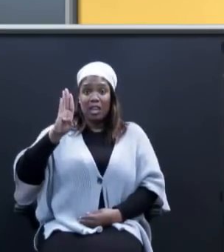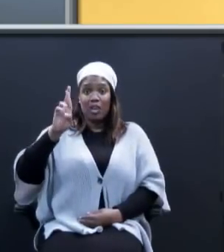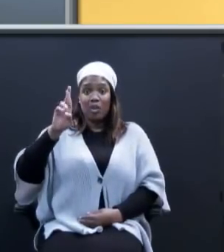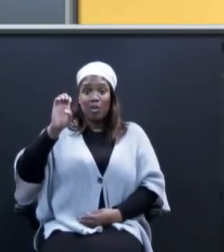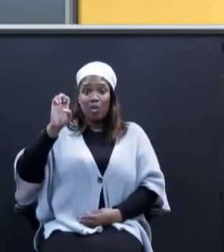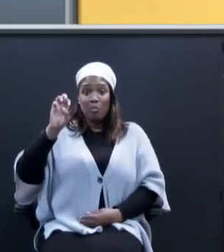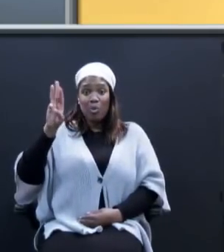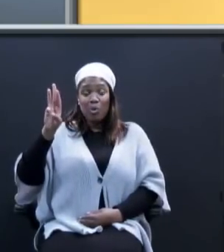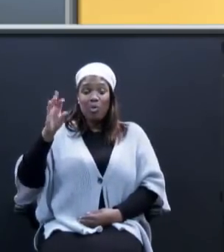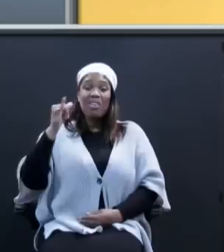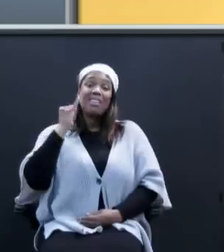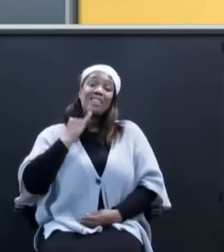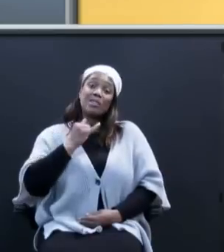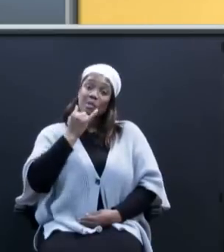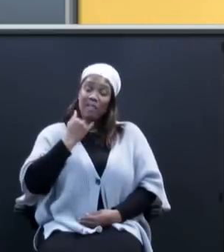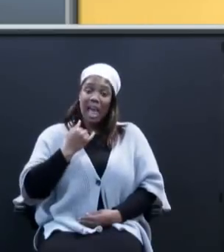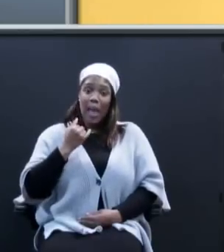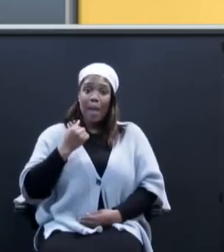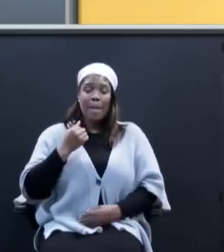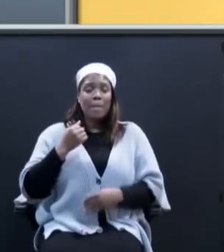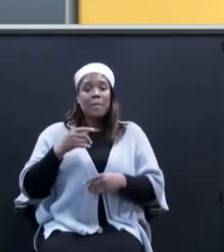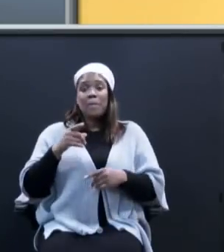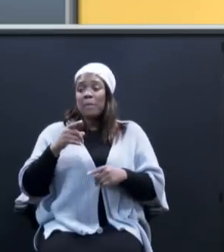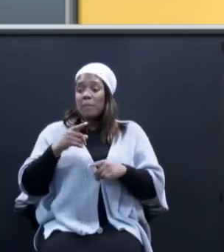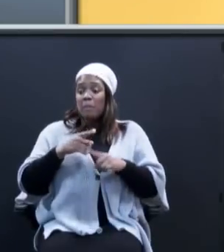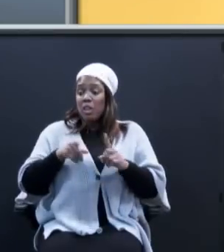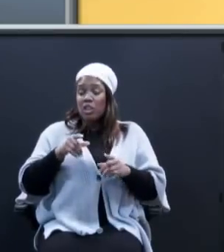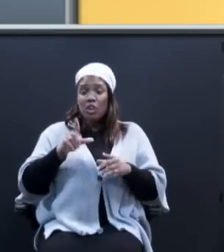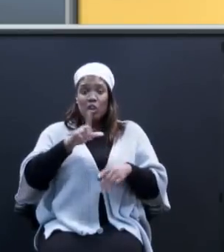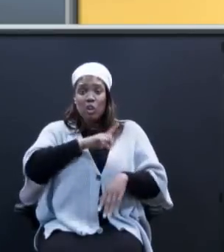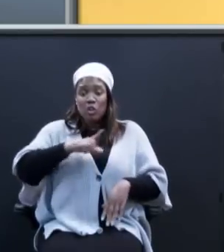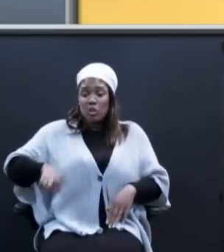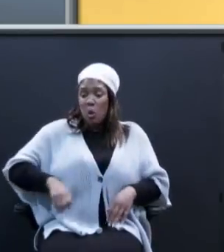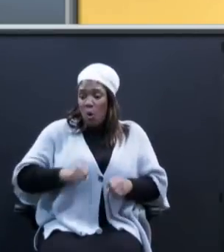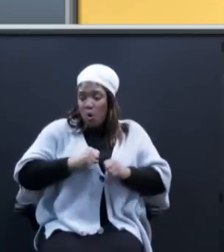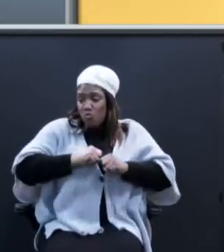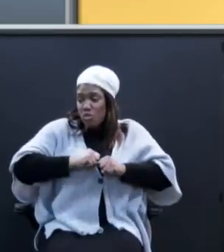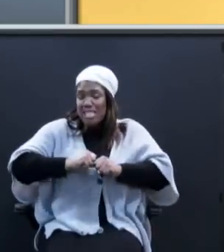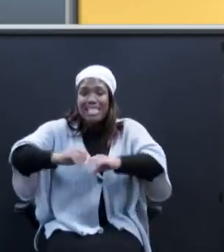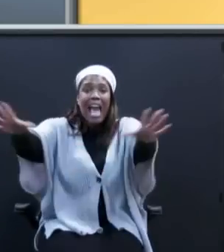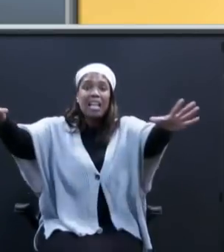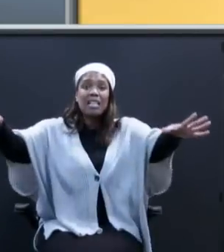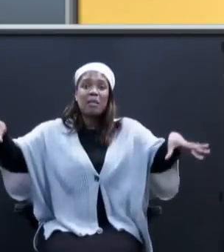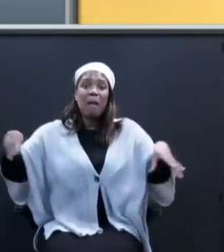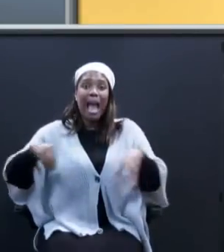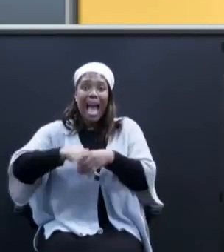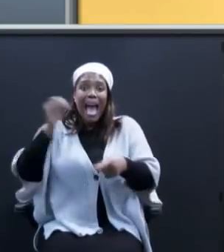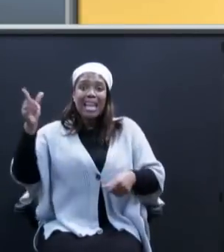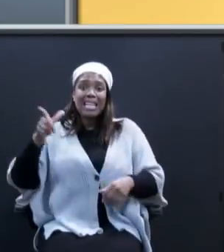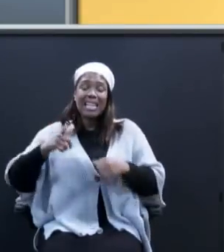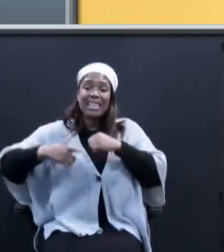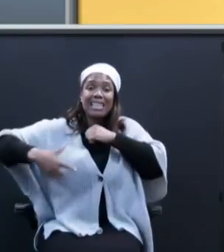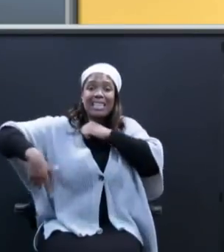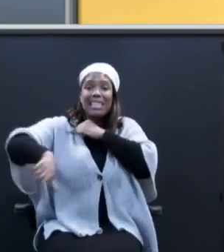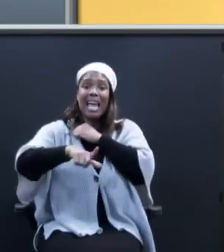they was Hebrew Israelites when the Lord drove them out of land and scattered us into captivity all over the creation.